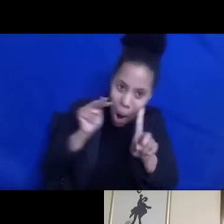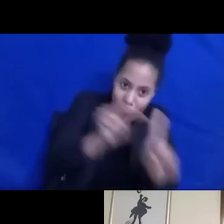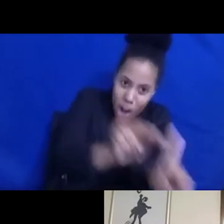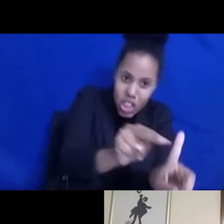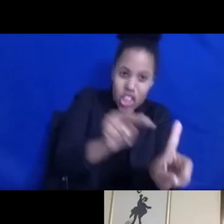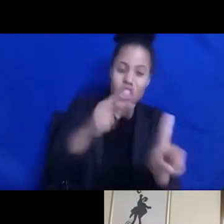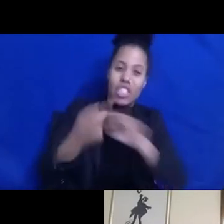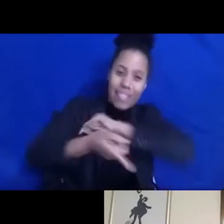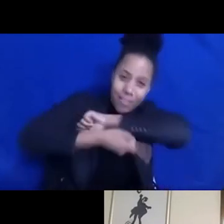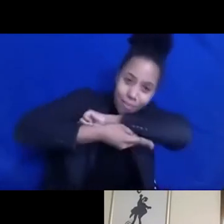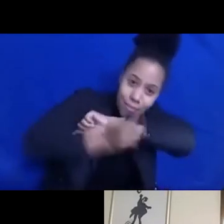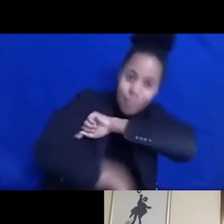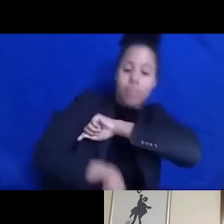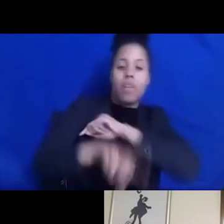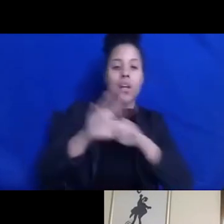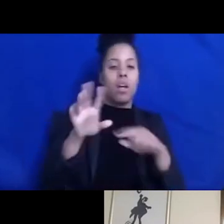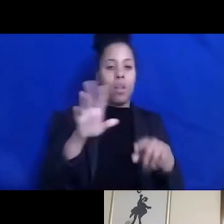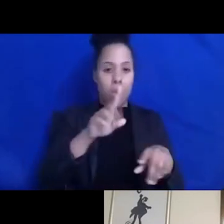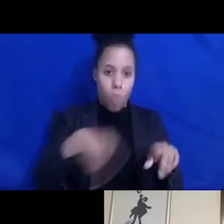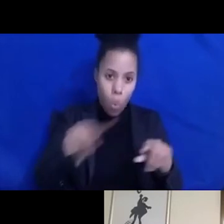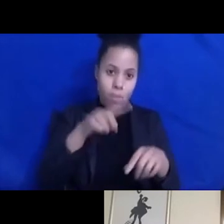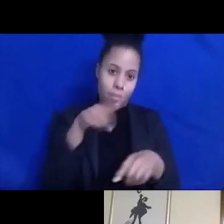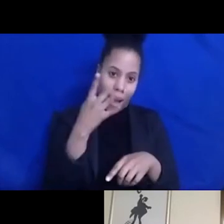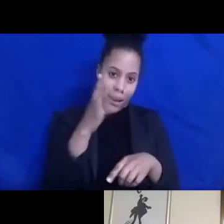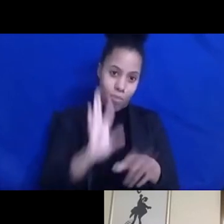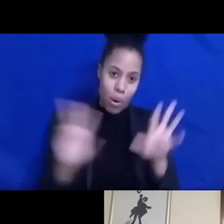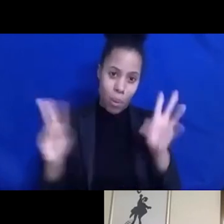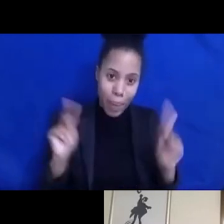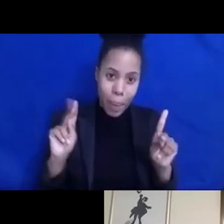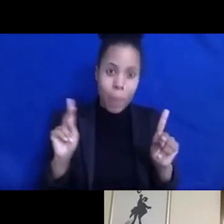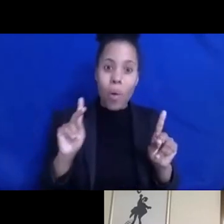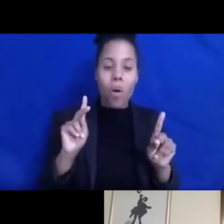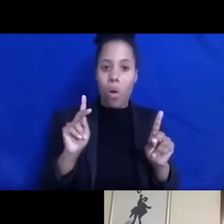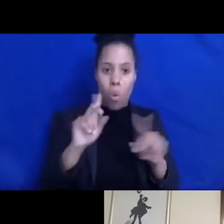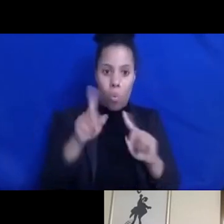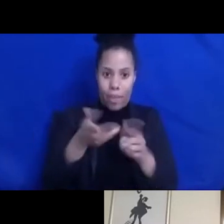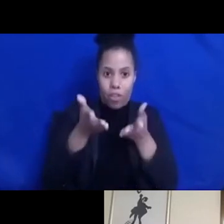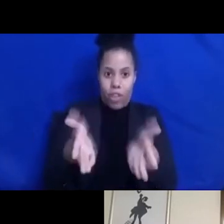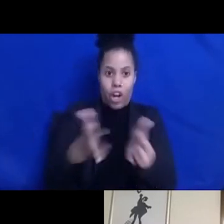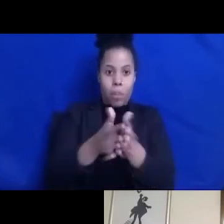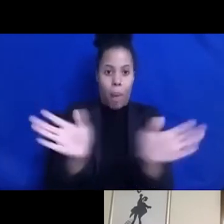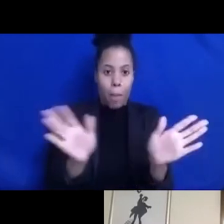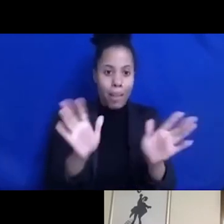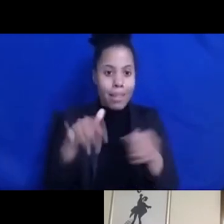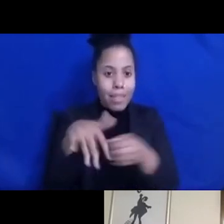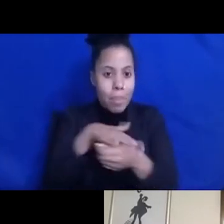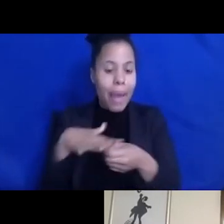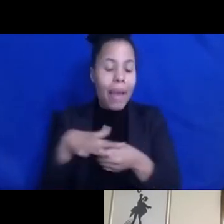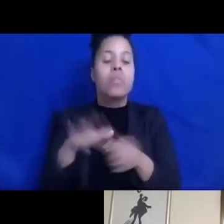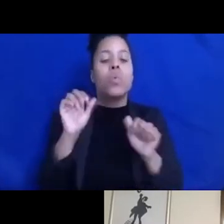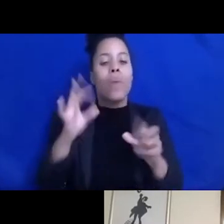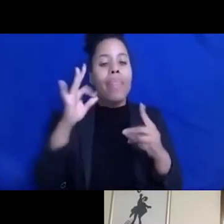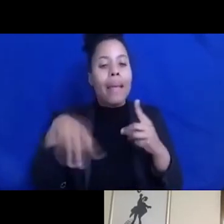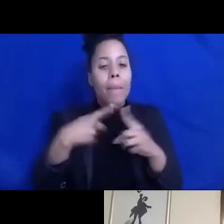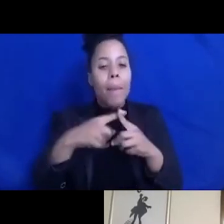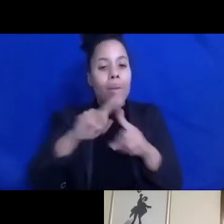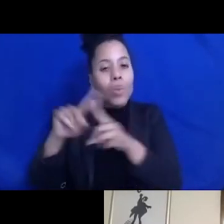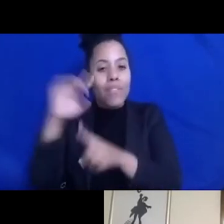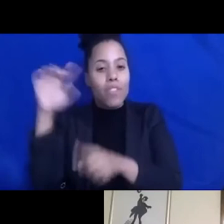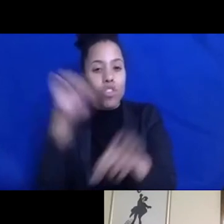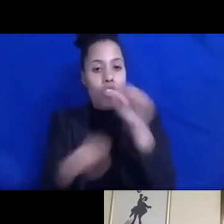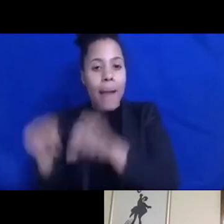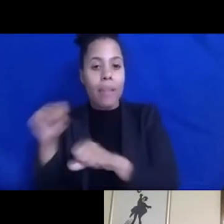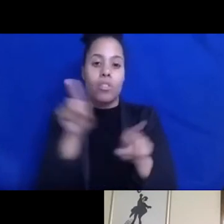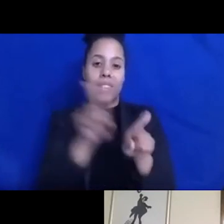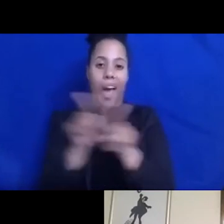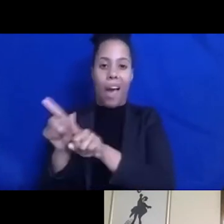movement of Black and Brown people in public space. So you can think of all of these strategies as you know, the bedrock